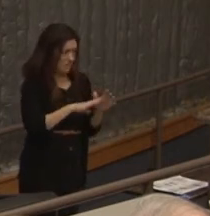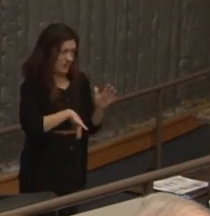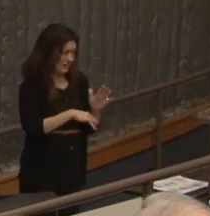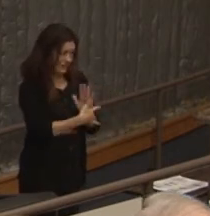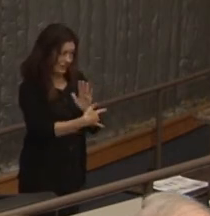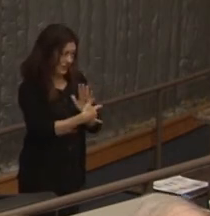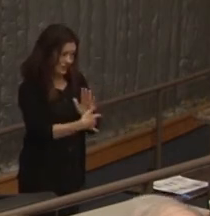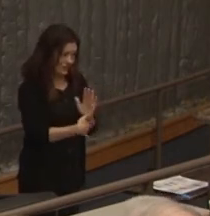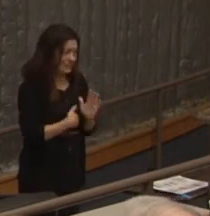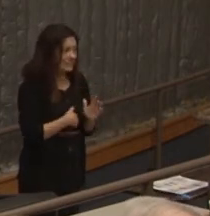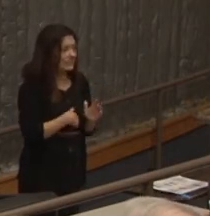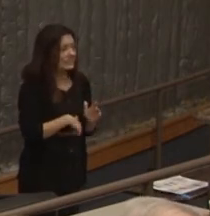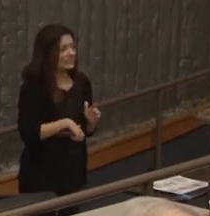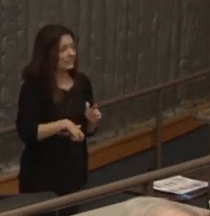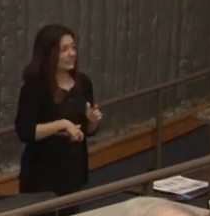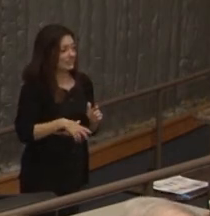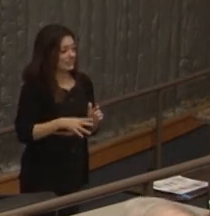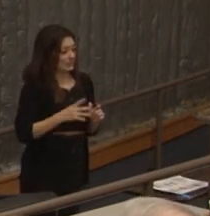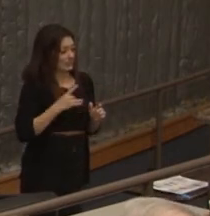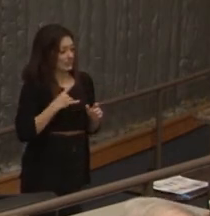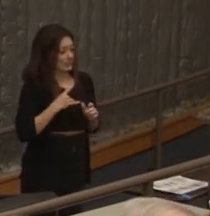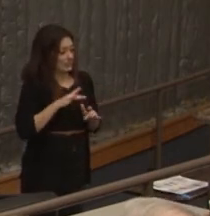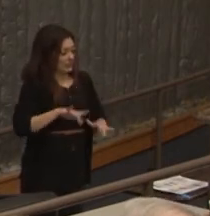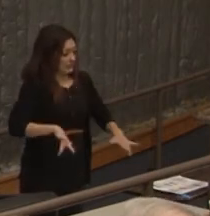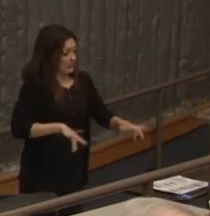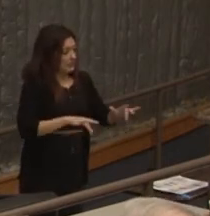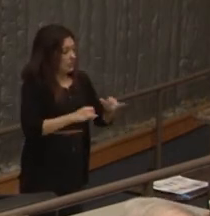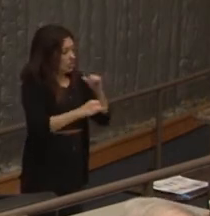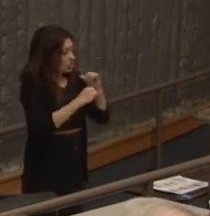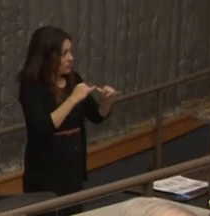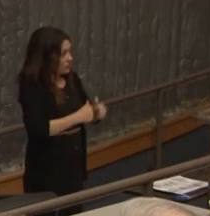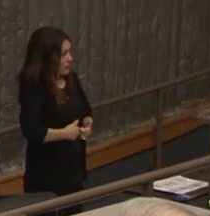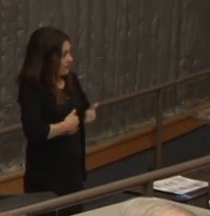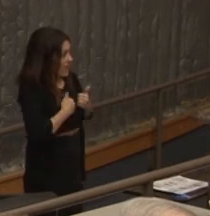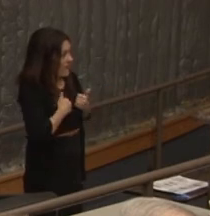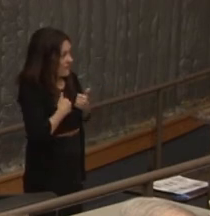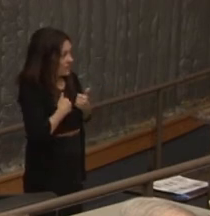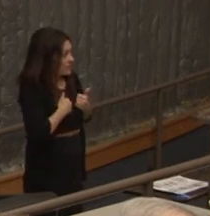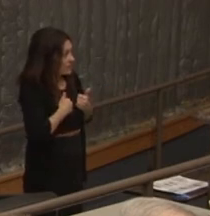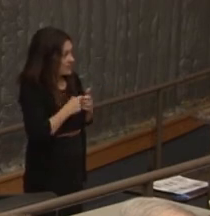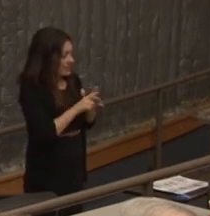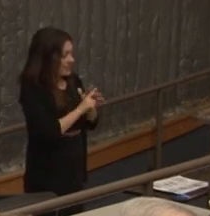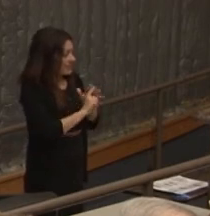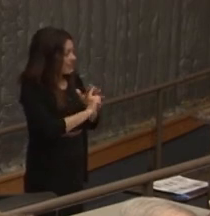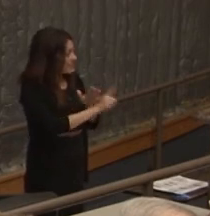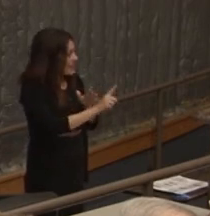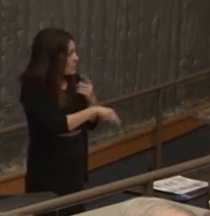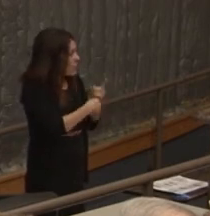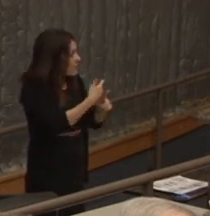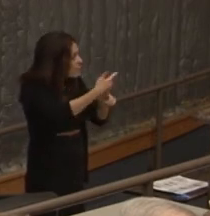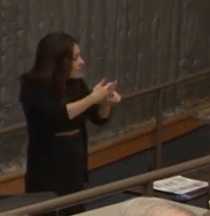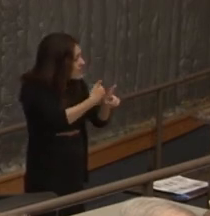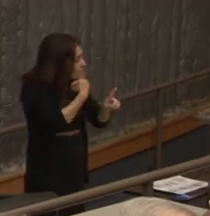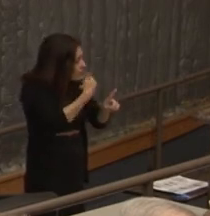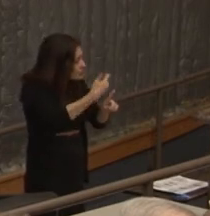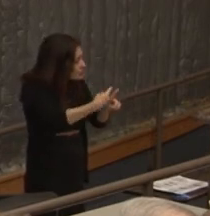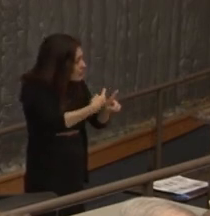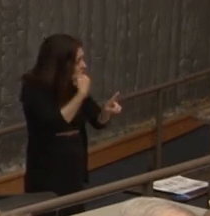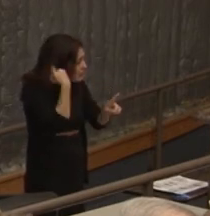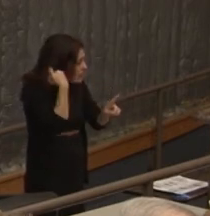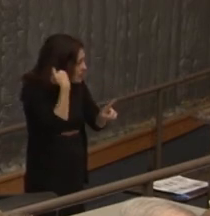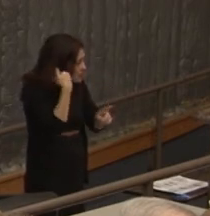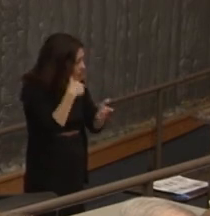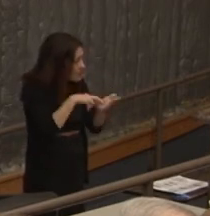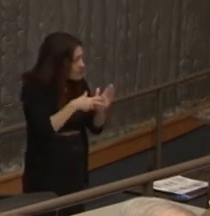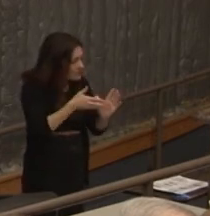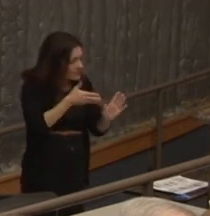And he started interviewing survivors who had got out of the camp 3 months ago, 2 months ago. The problem with that was that the